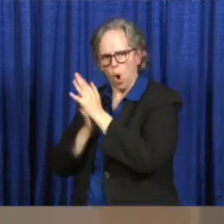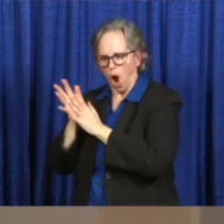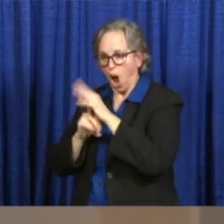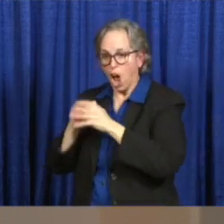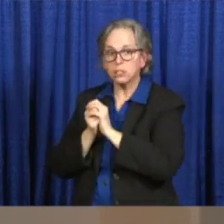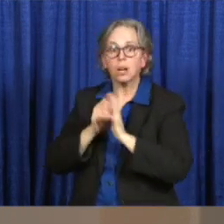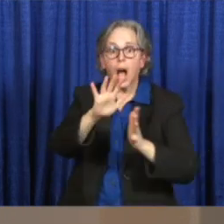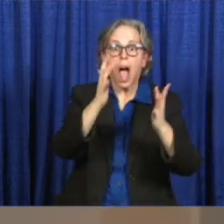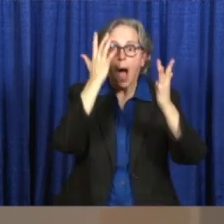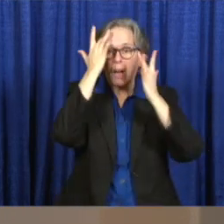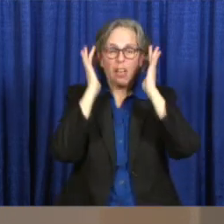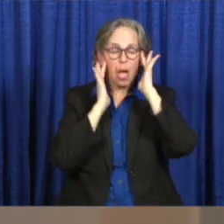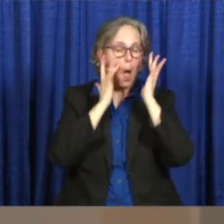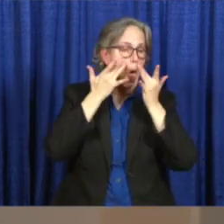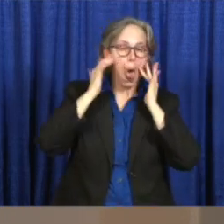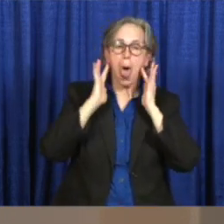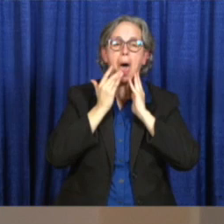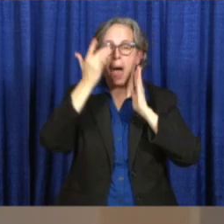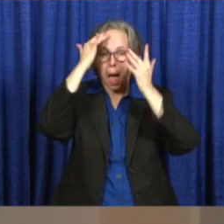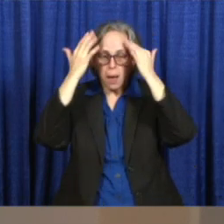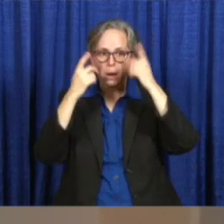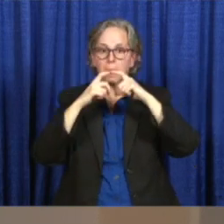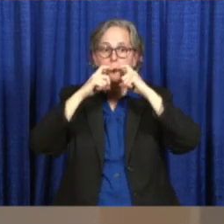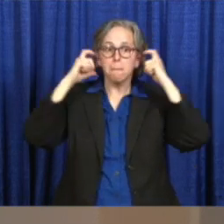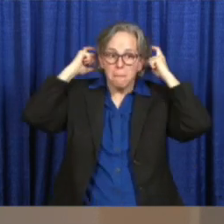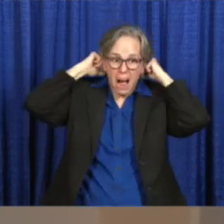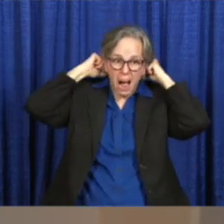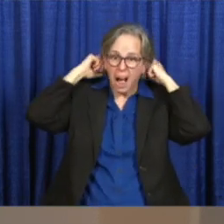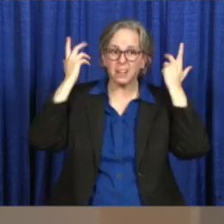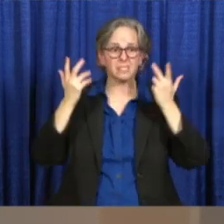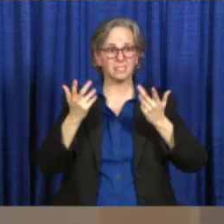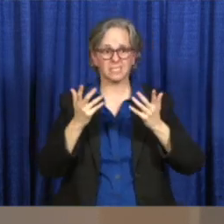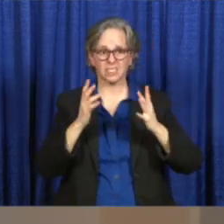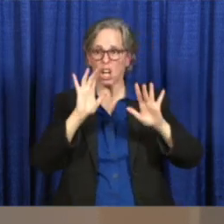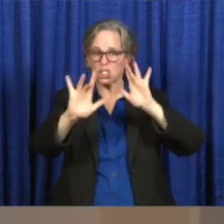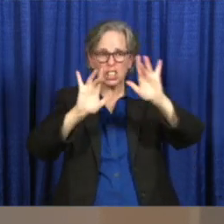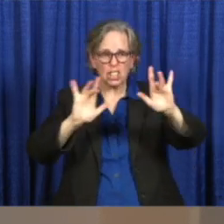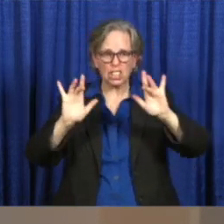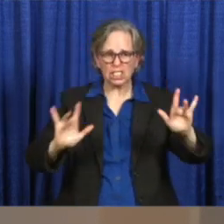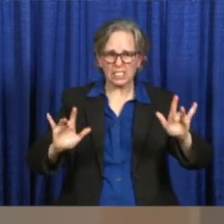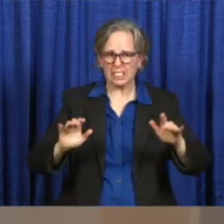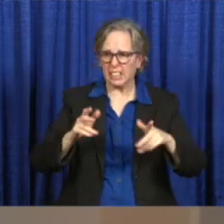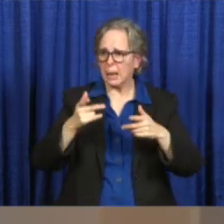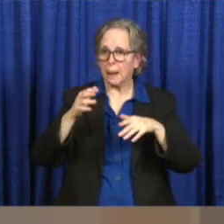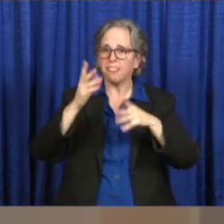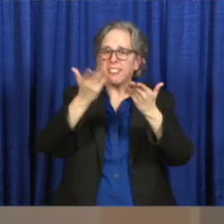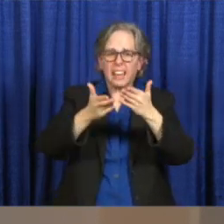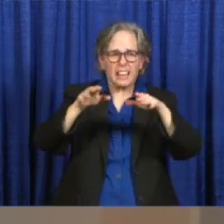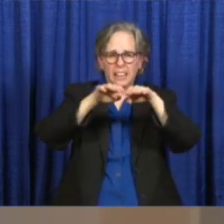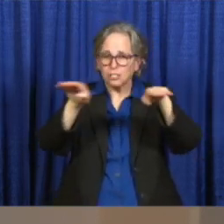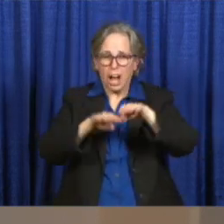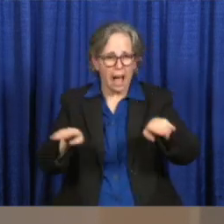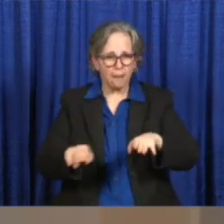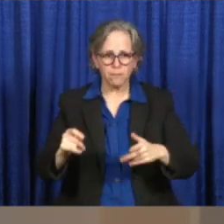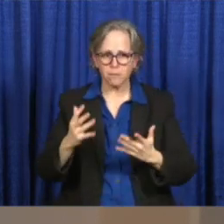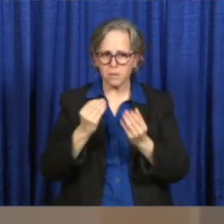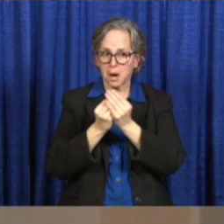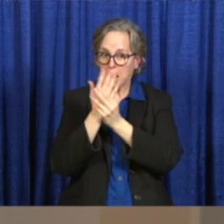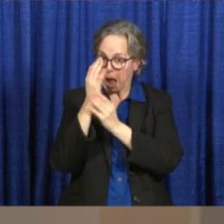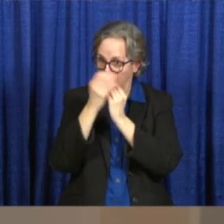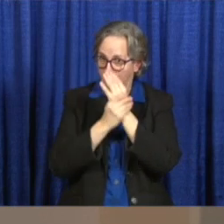And if you can, wear a mask or gloves while you're doing that. They would appreciate that as well. And then they also ask,